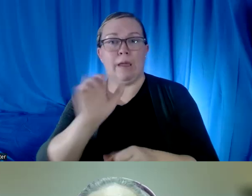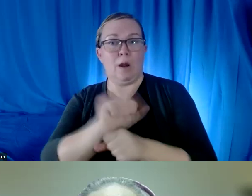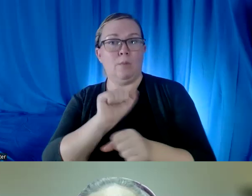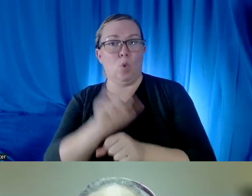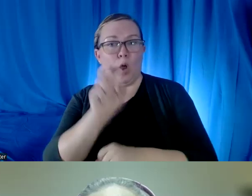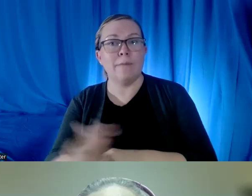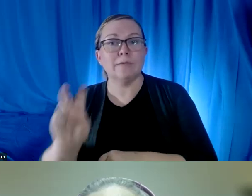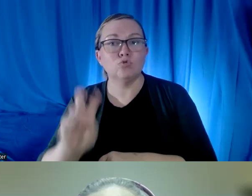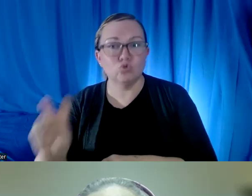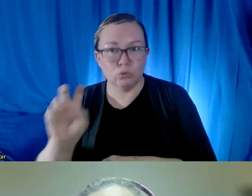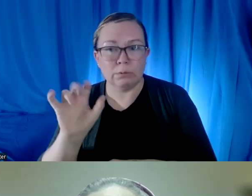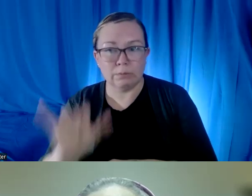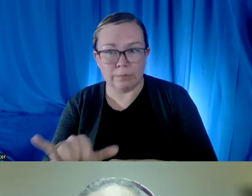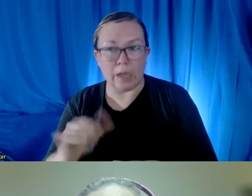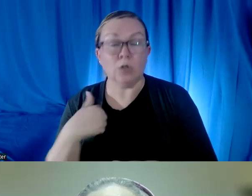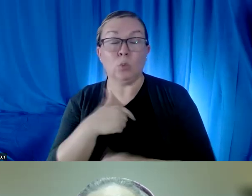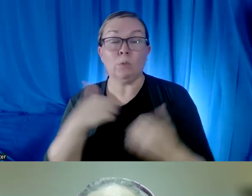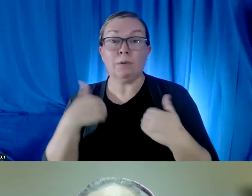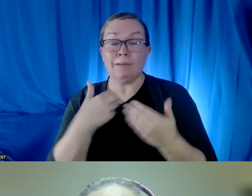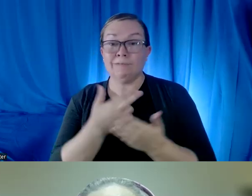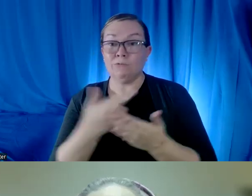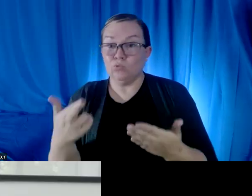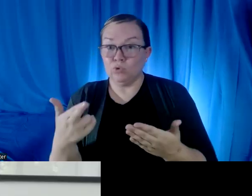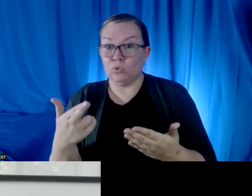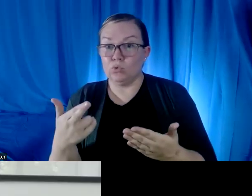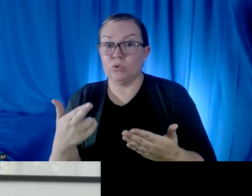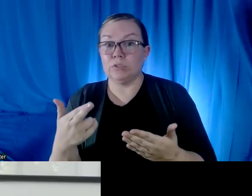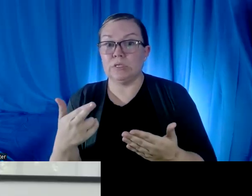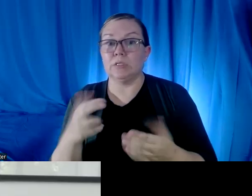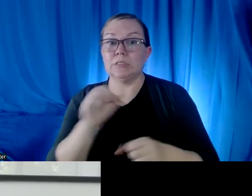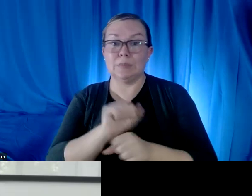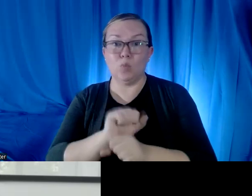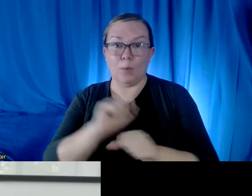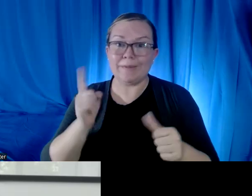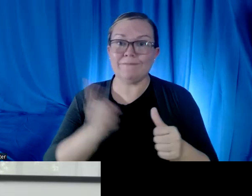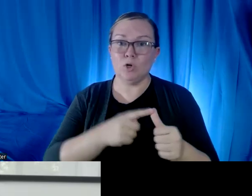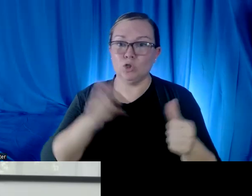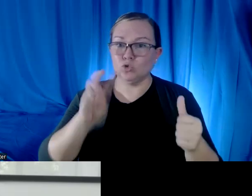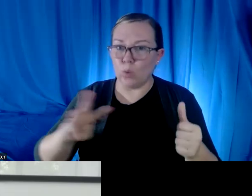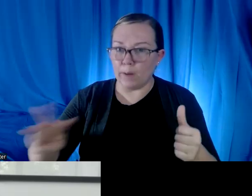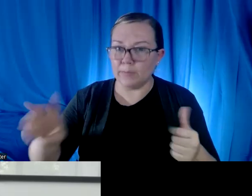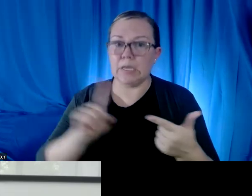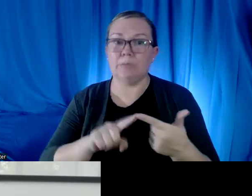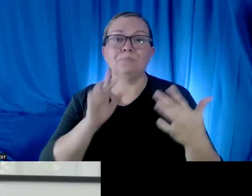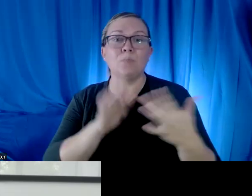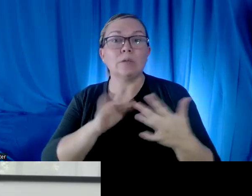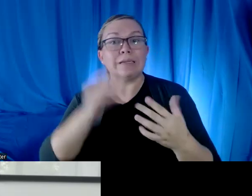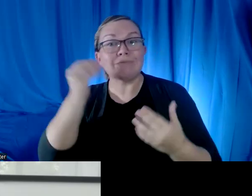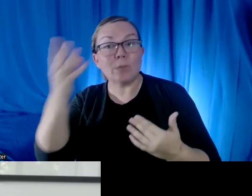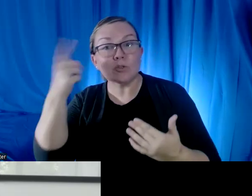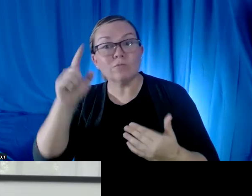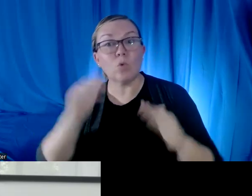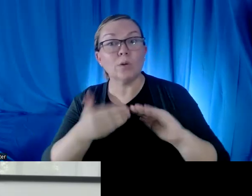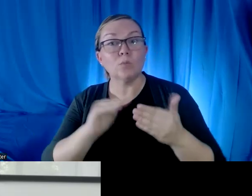journey. And we have resources, our Employment First website, and contact information for our